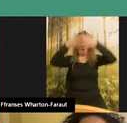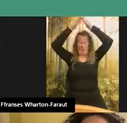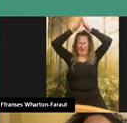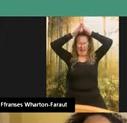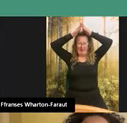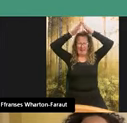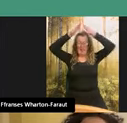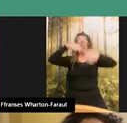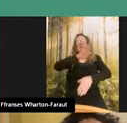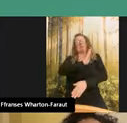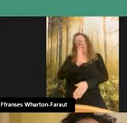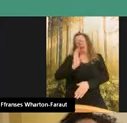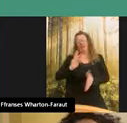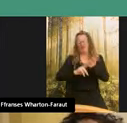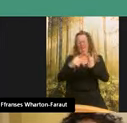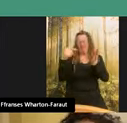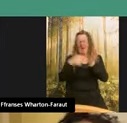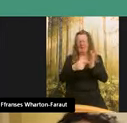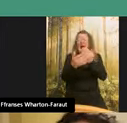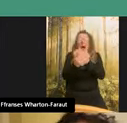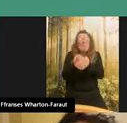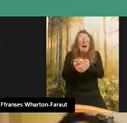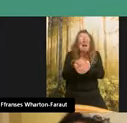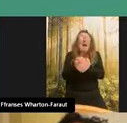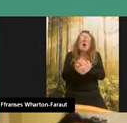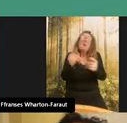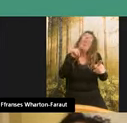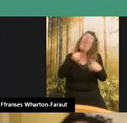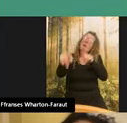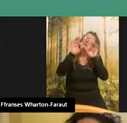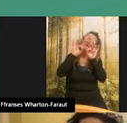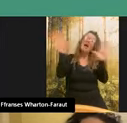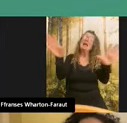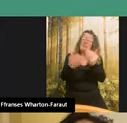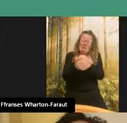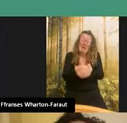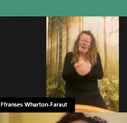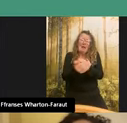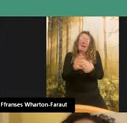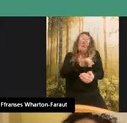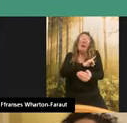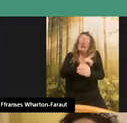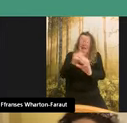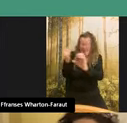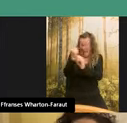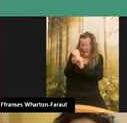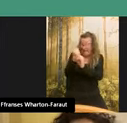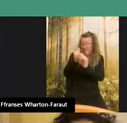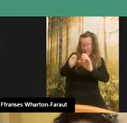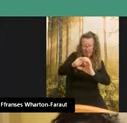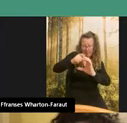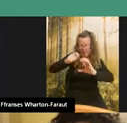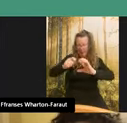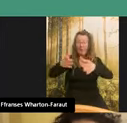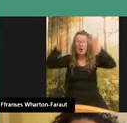military veteran, a beggar, and one of London's most famous beggars, because he made this wonderful sculpture of a ship that he war on his head when he was asking for alms.